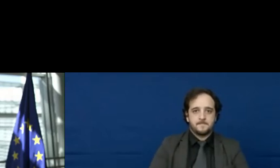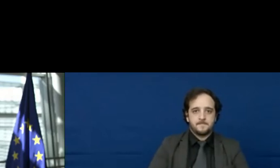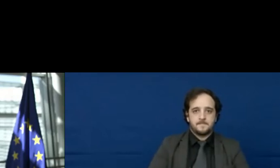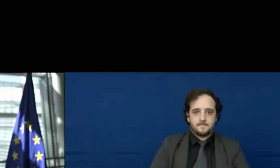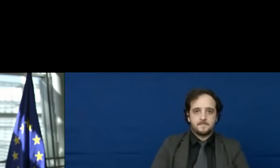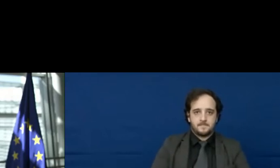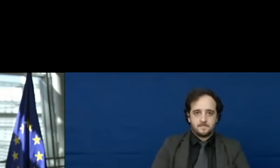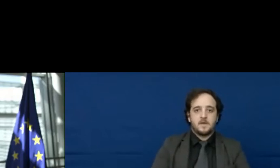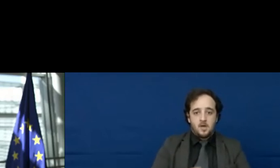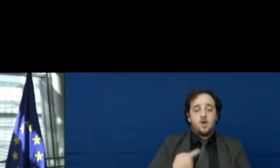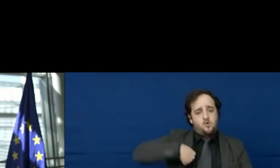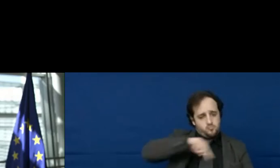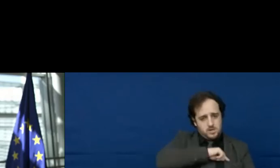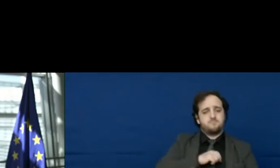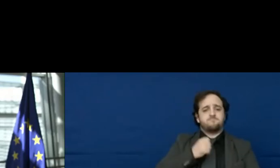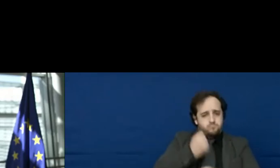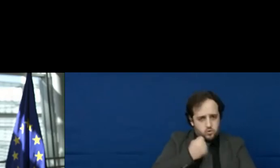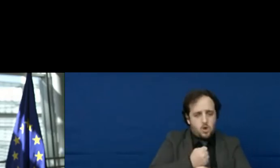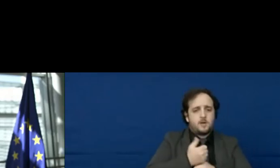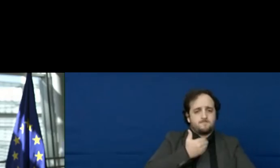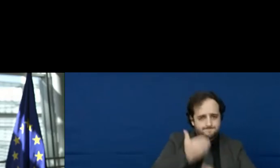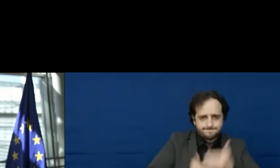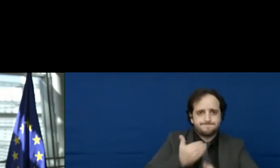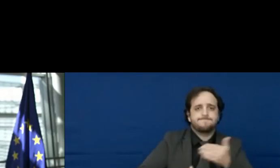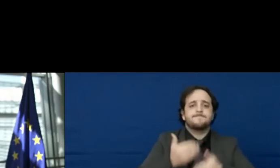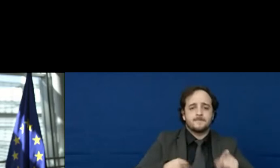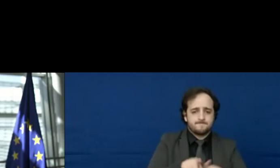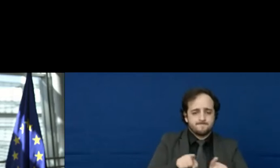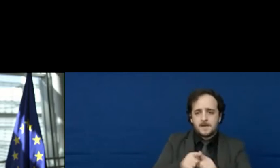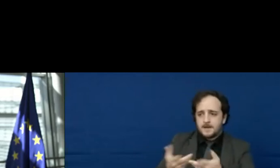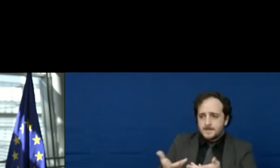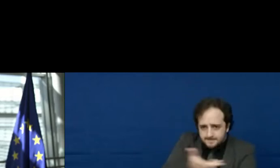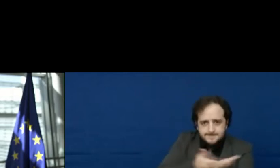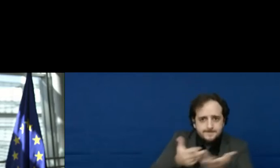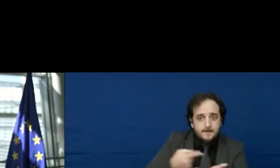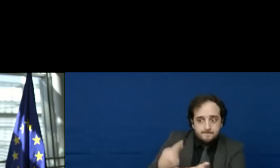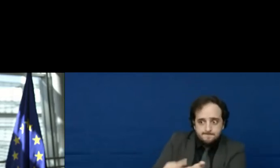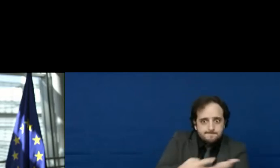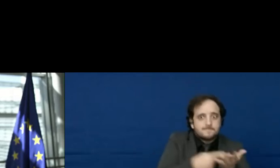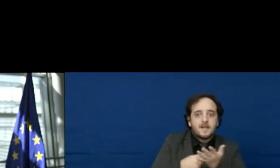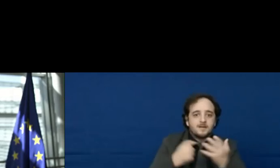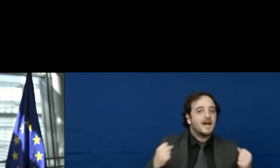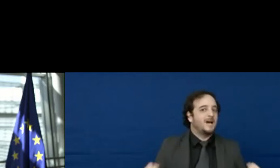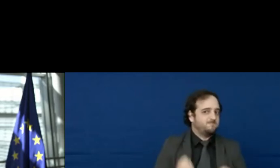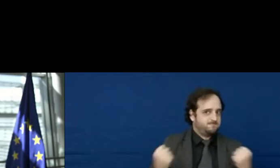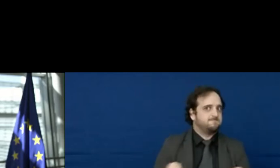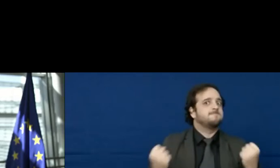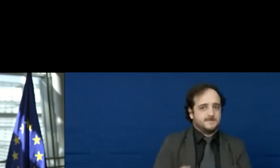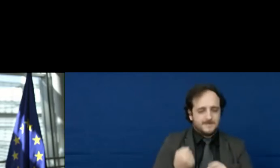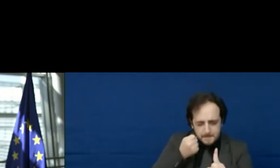strengthen partnerships with governments, men and boys, and civil society. Let's